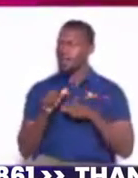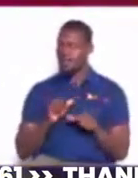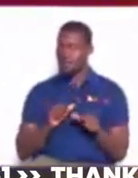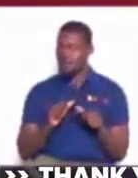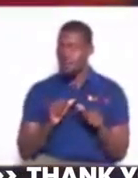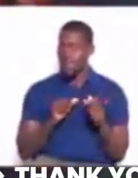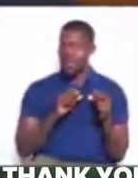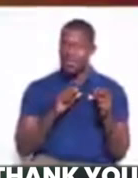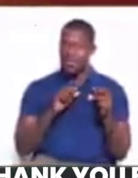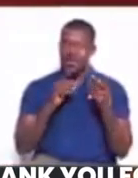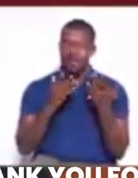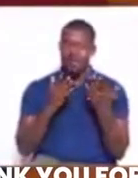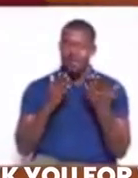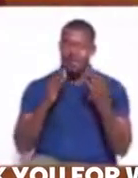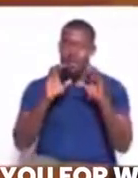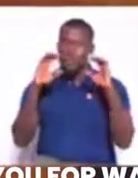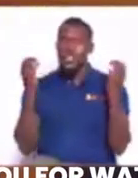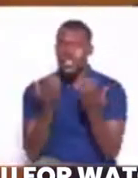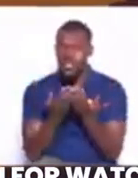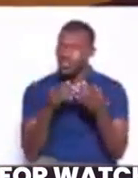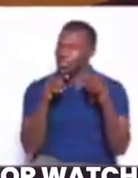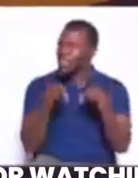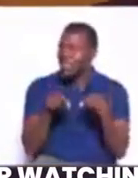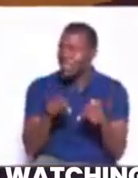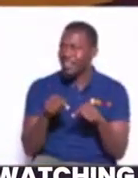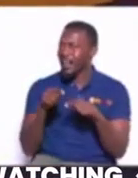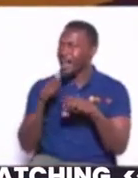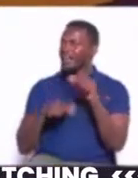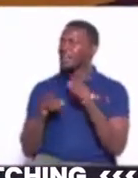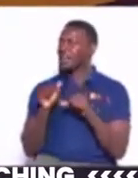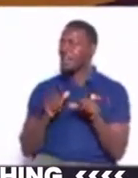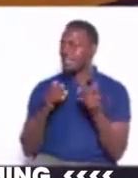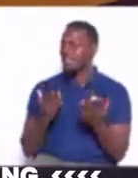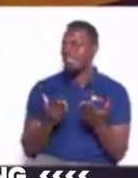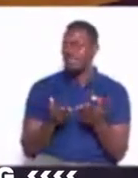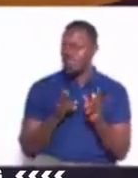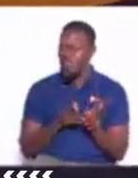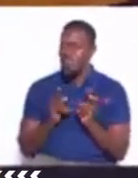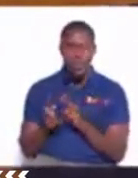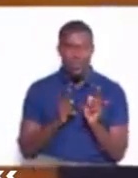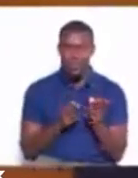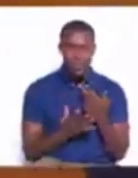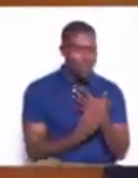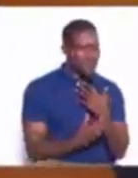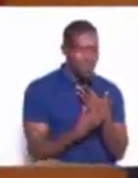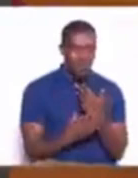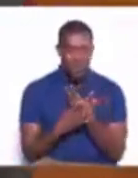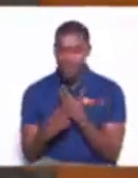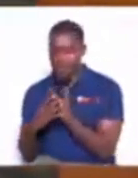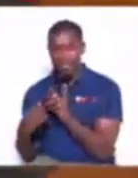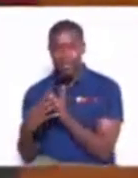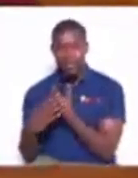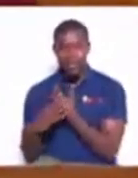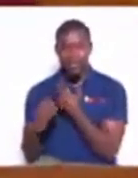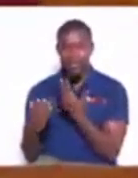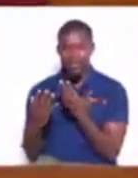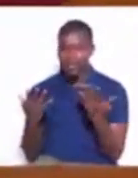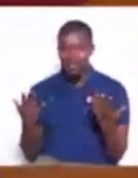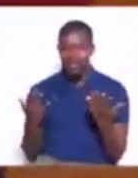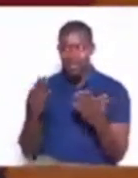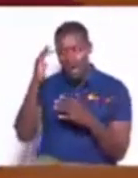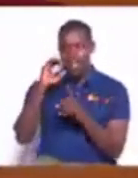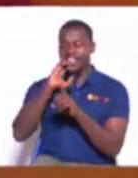that says, well, you do certain things because, well, that's your genetics. You do certain things because of your